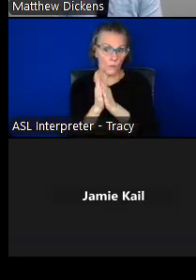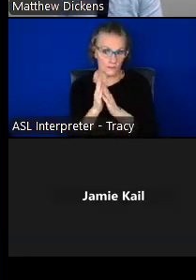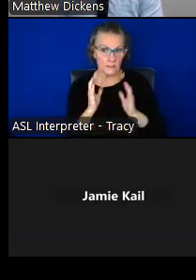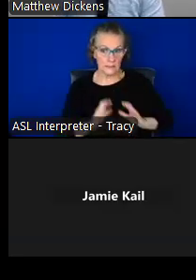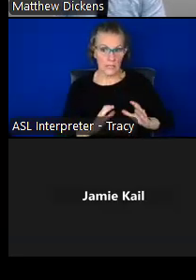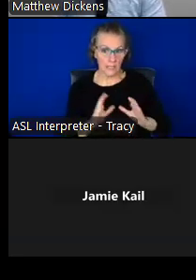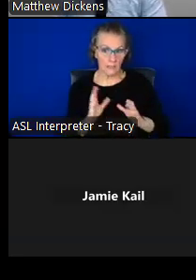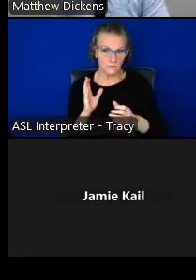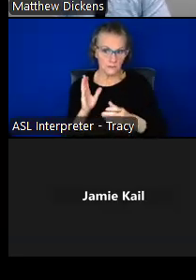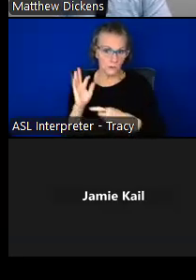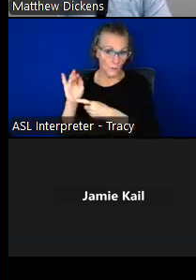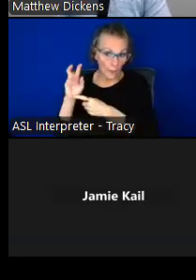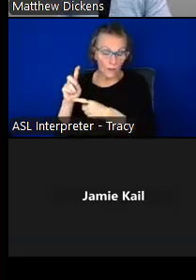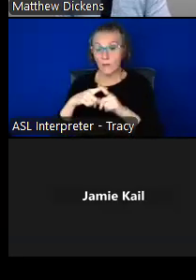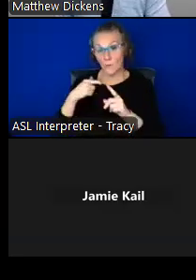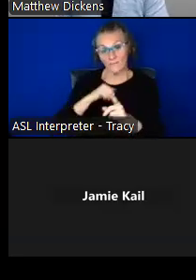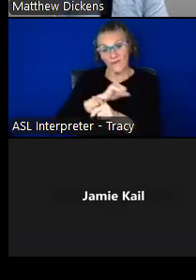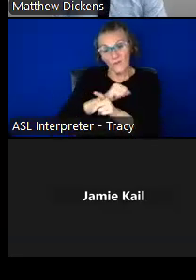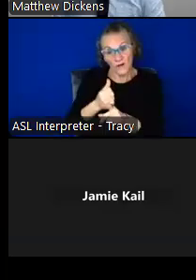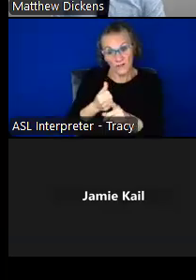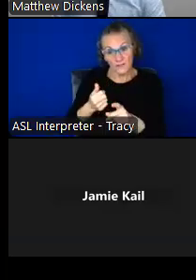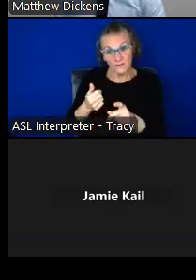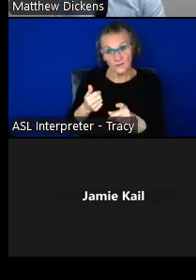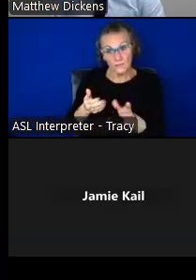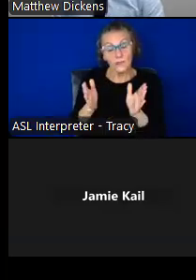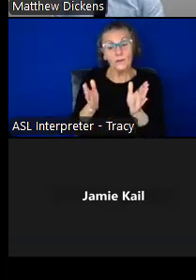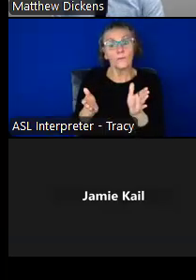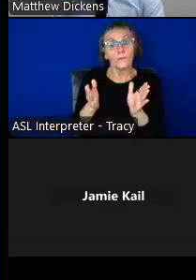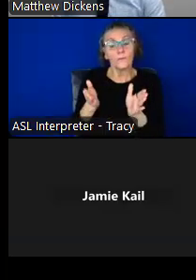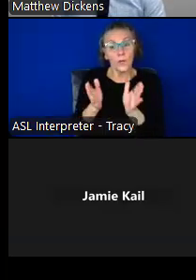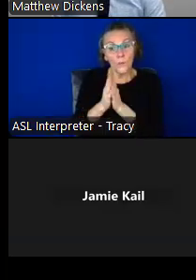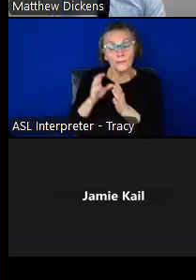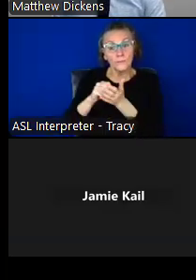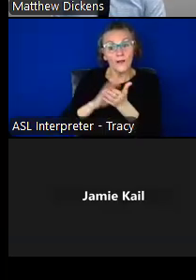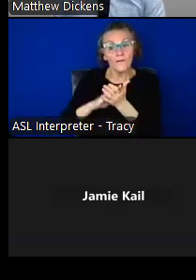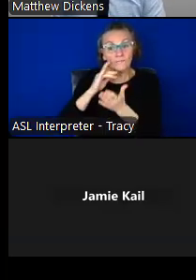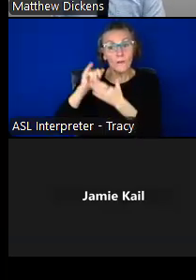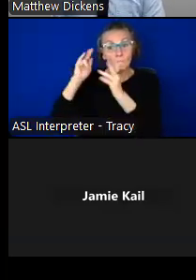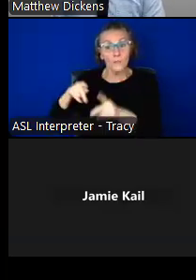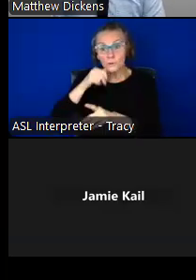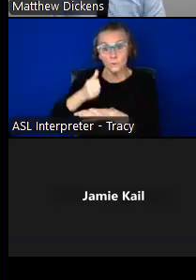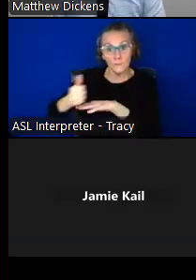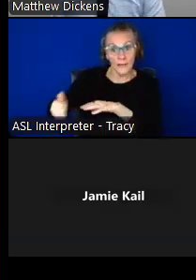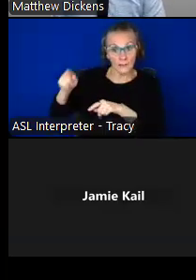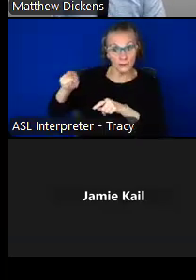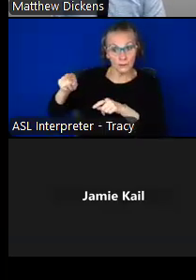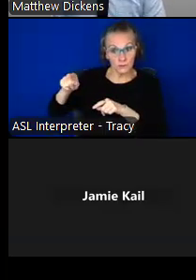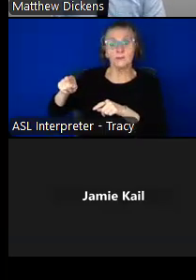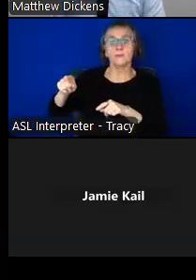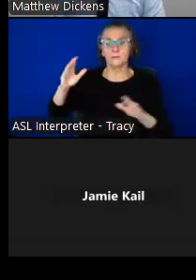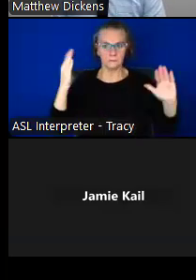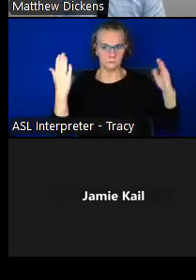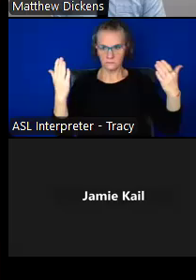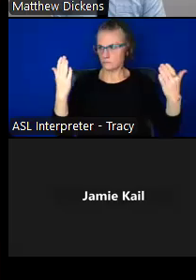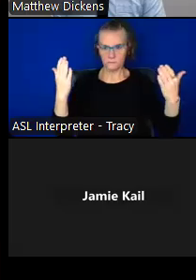clients' records. We also have the authority to request the alleged perpetrator's bank records. And so we do that to try and identify whether